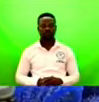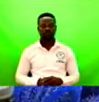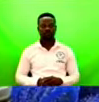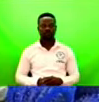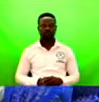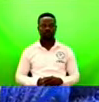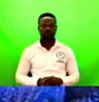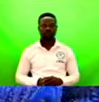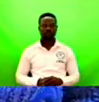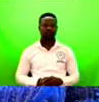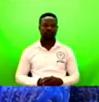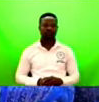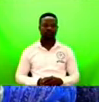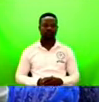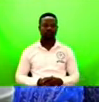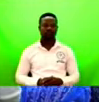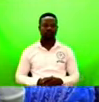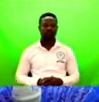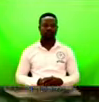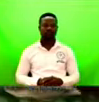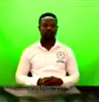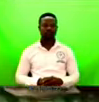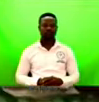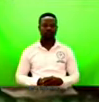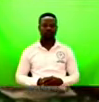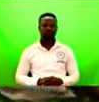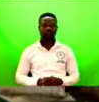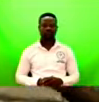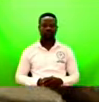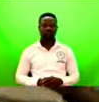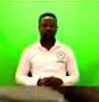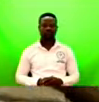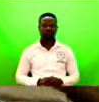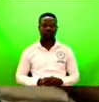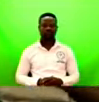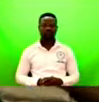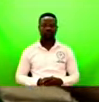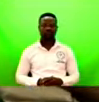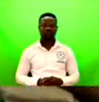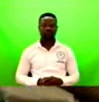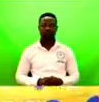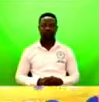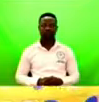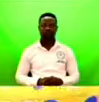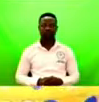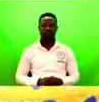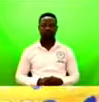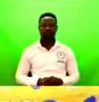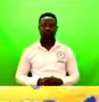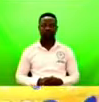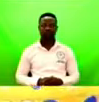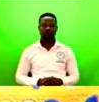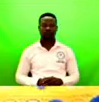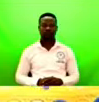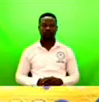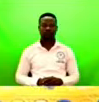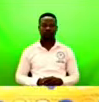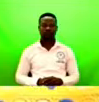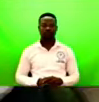ministries, their chairman and their coordinators, and the other directors to join our